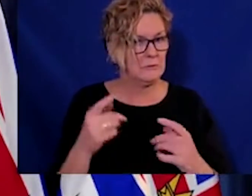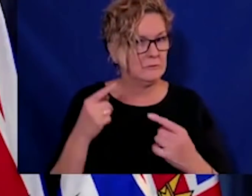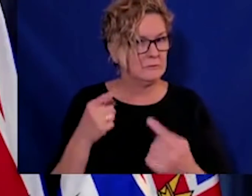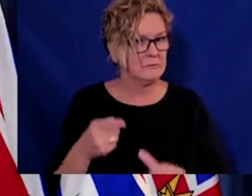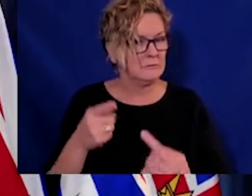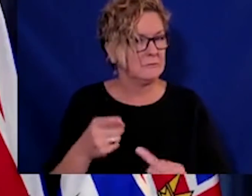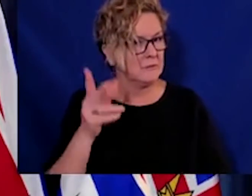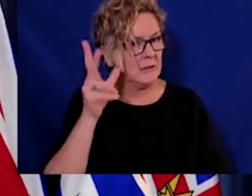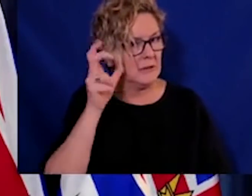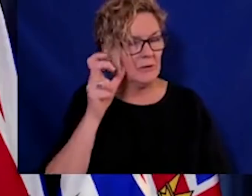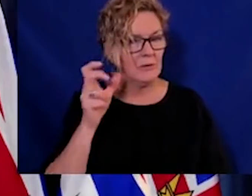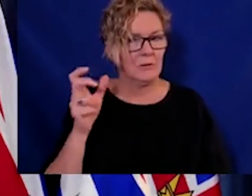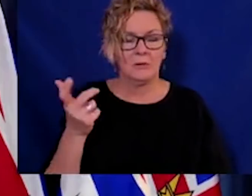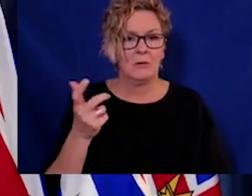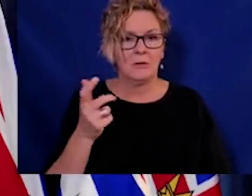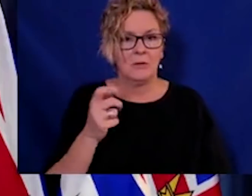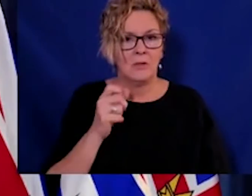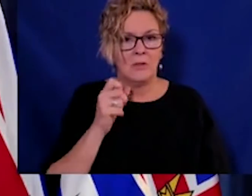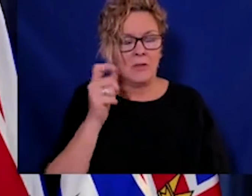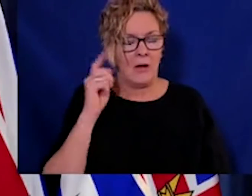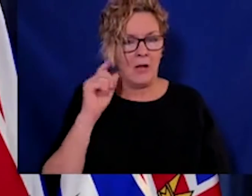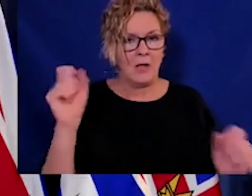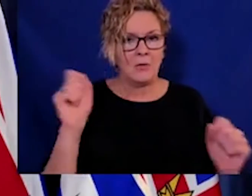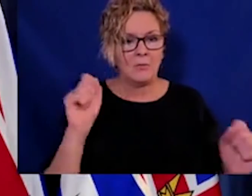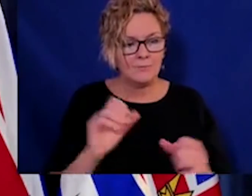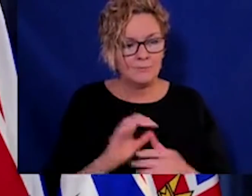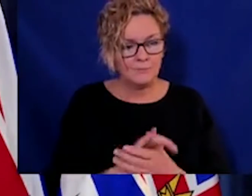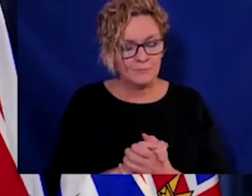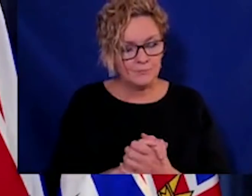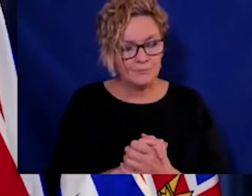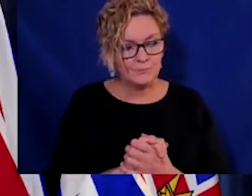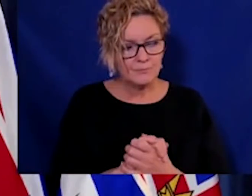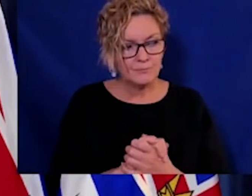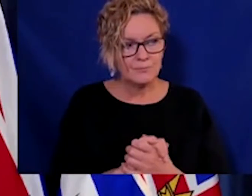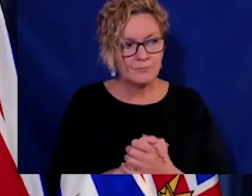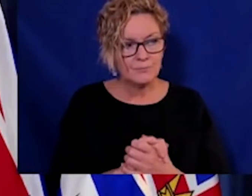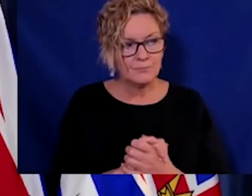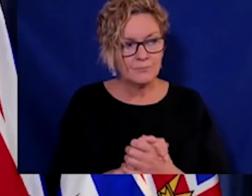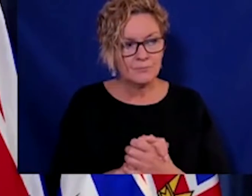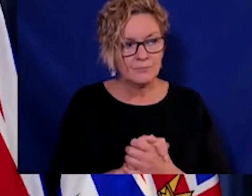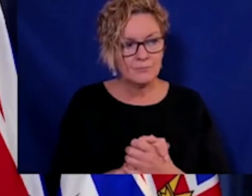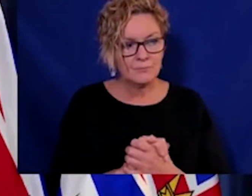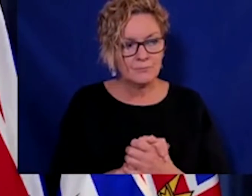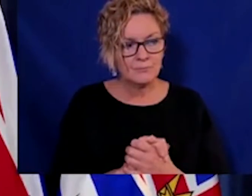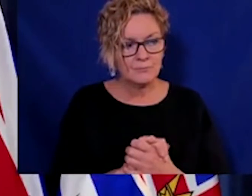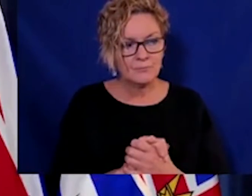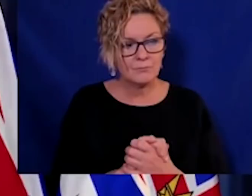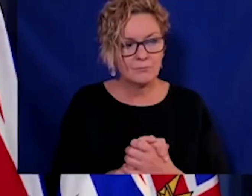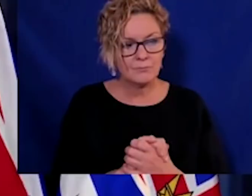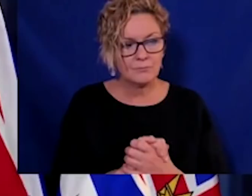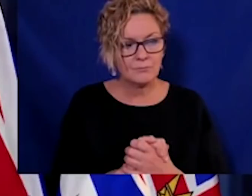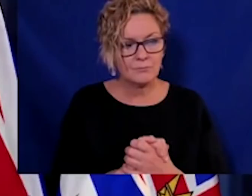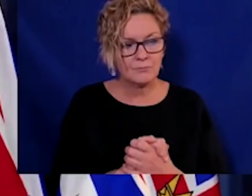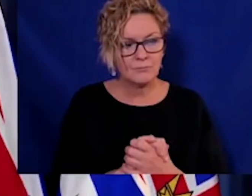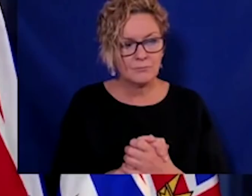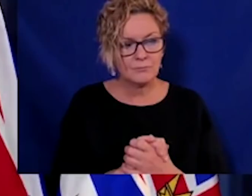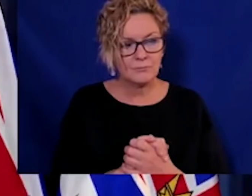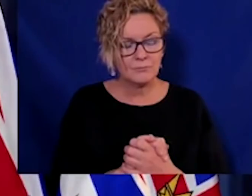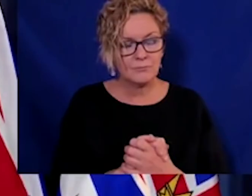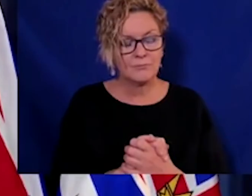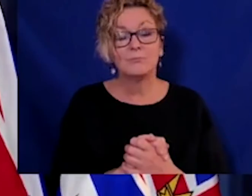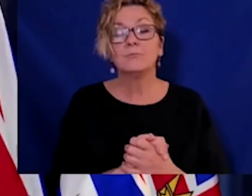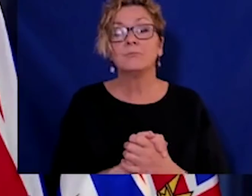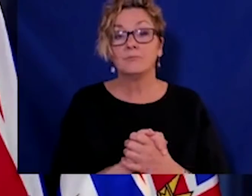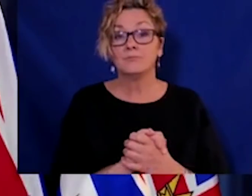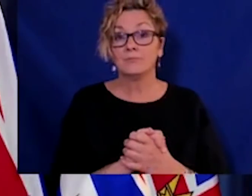us, to have a look at that report and at that document. I wanted to update you on a summary of our